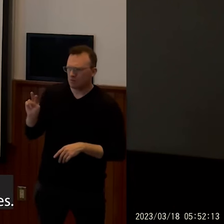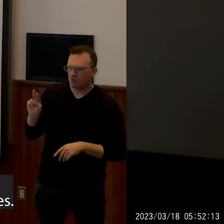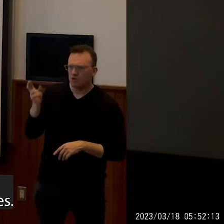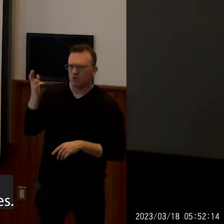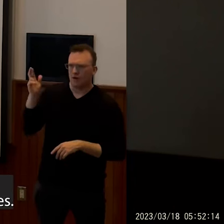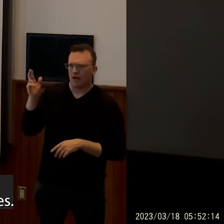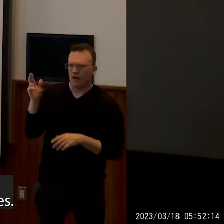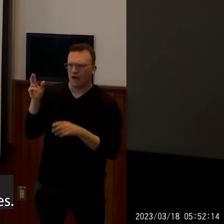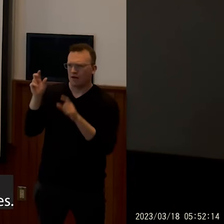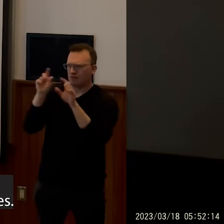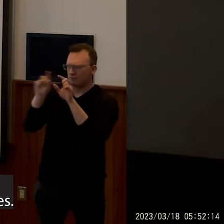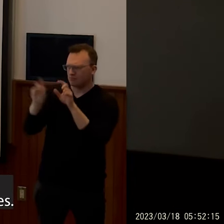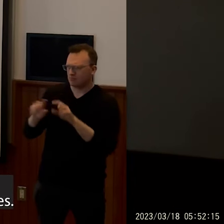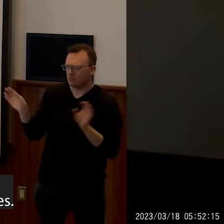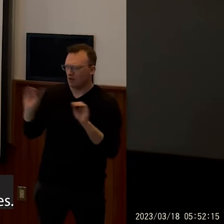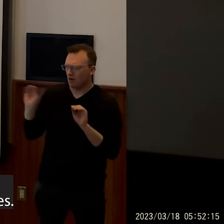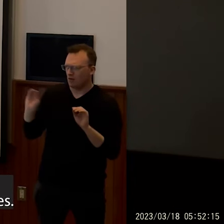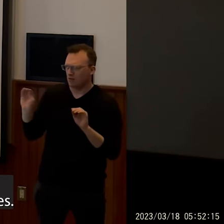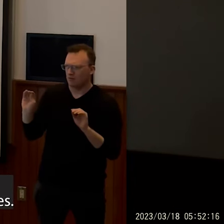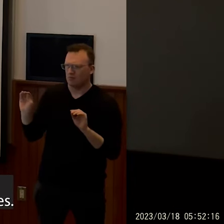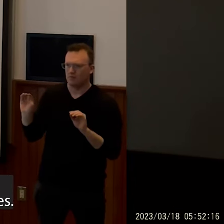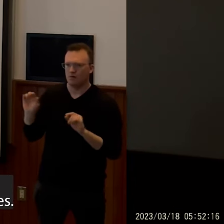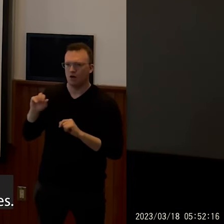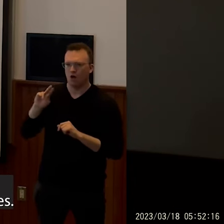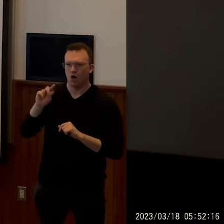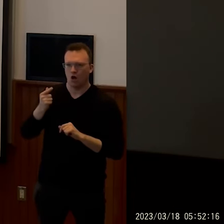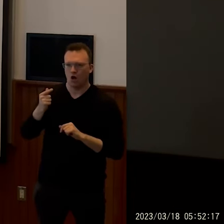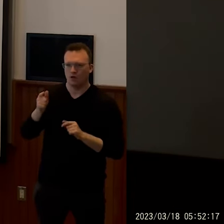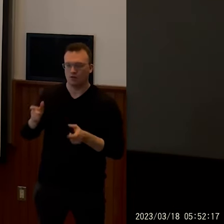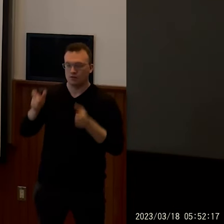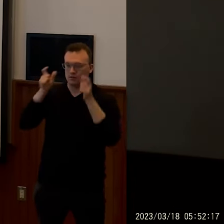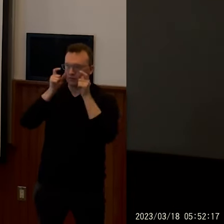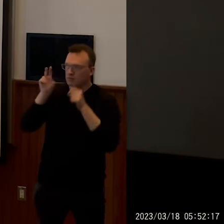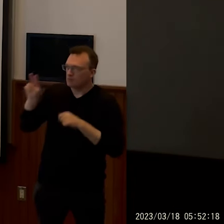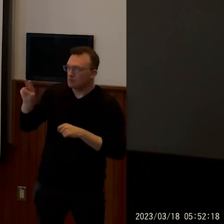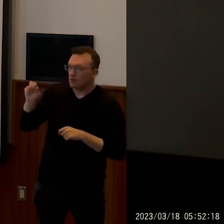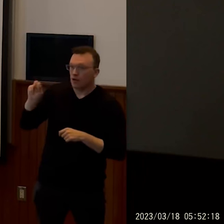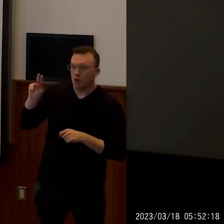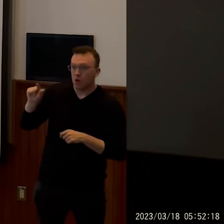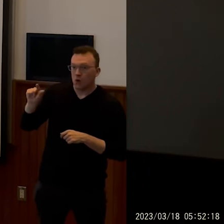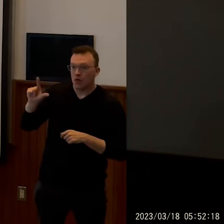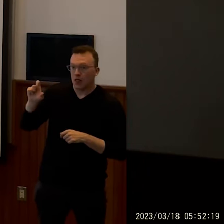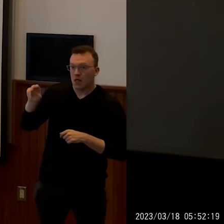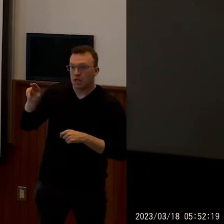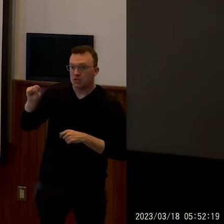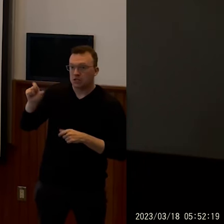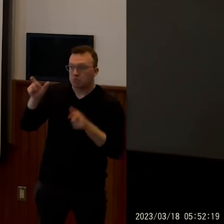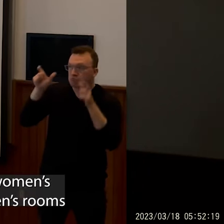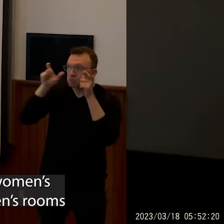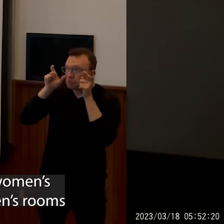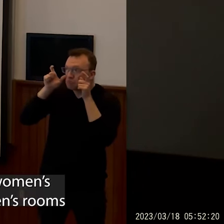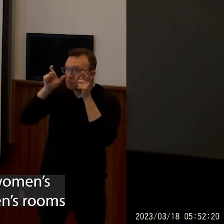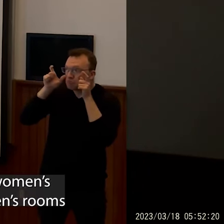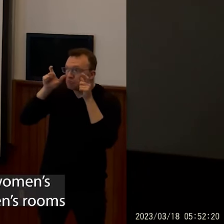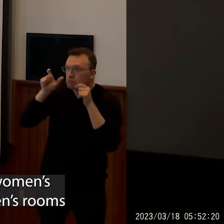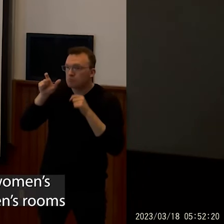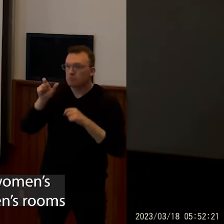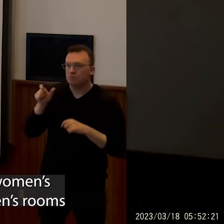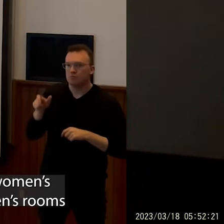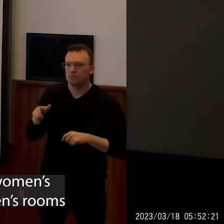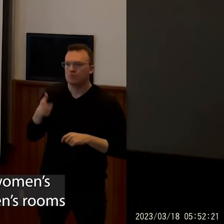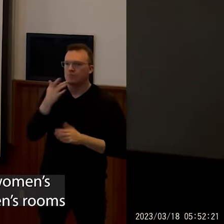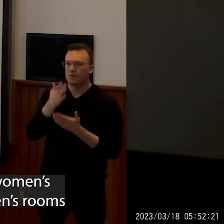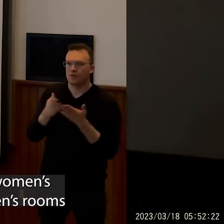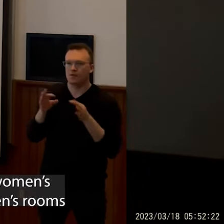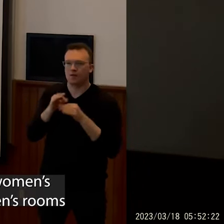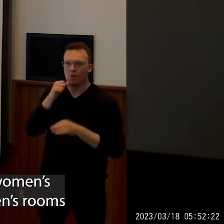free of dialogue, until she turned on her AUG lenses. That's A-U-G lenses. One of her favorite things